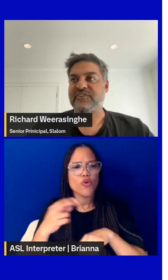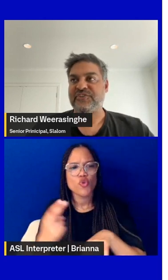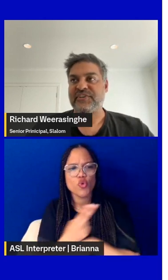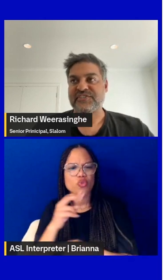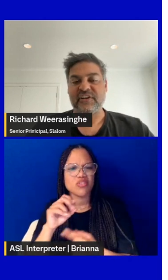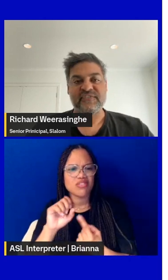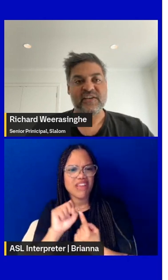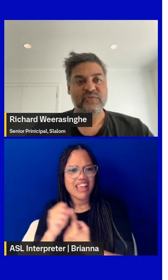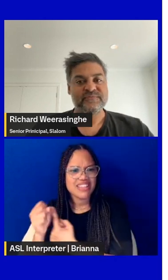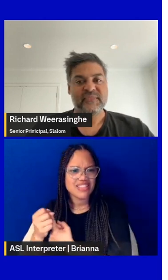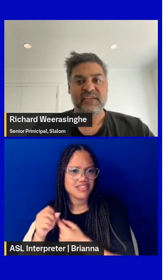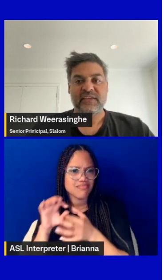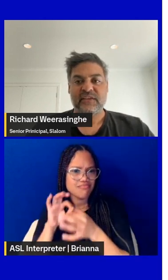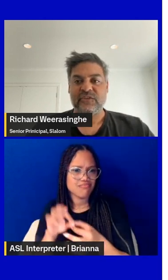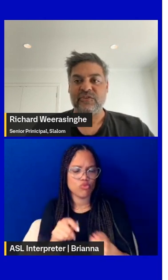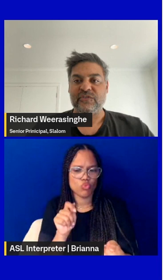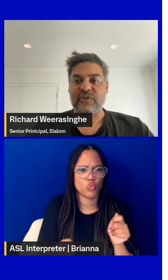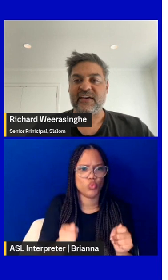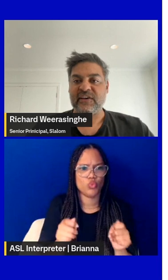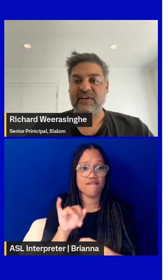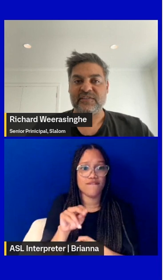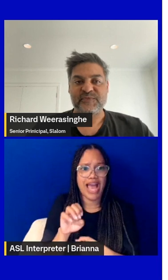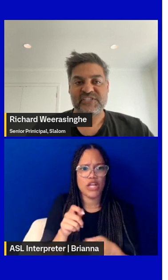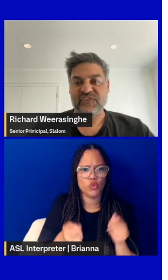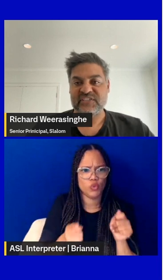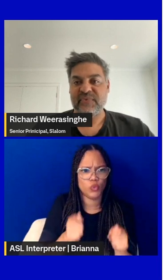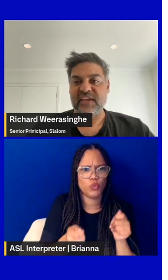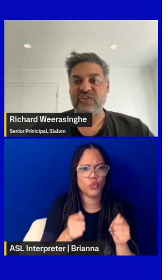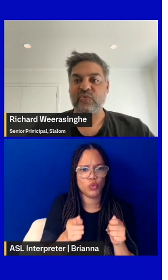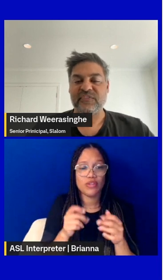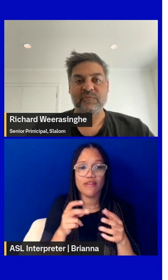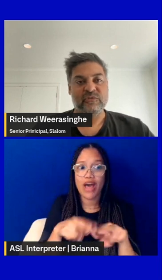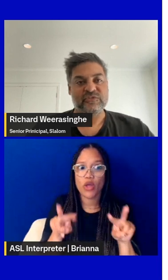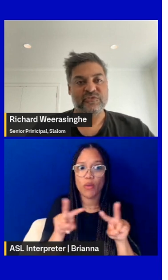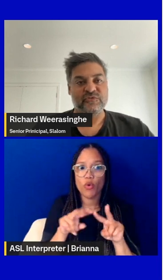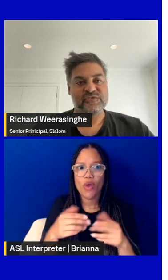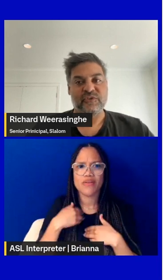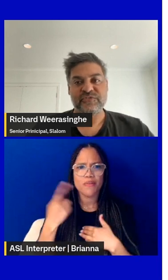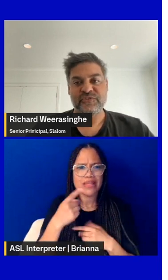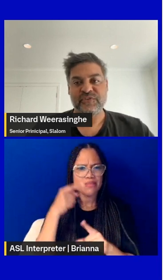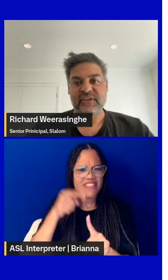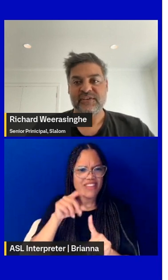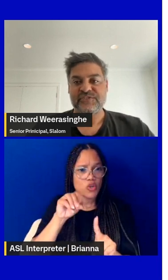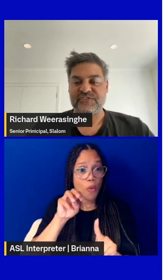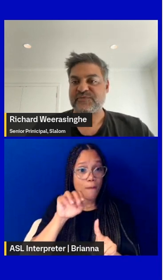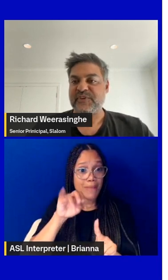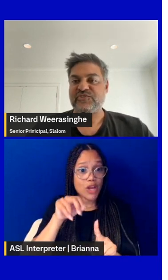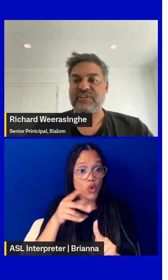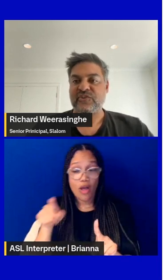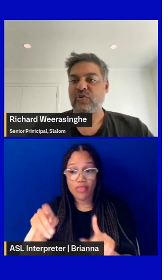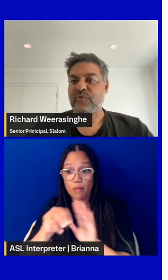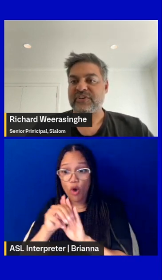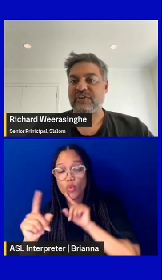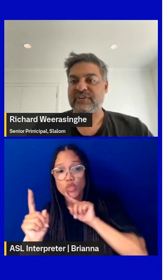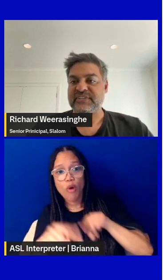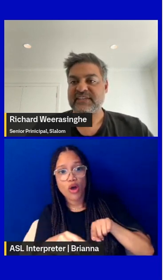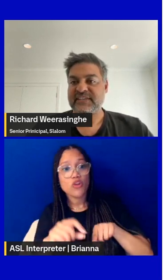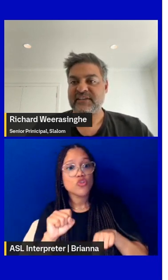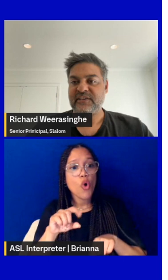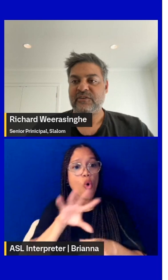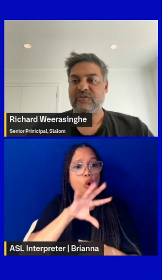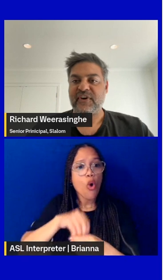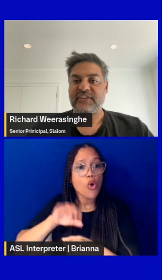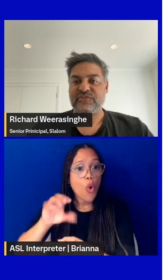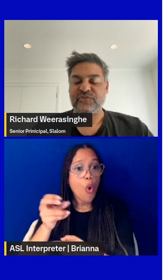where fine-tuning is kind of valuable. You have a specific domain you want the model to respond to. So this means you can incorporate your own